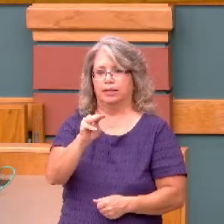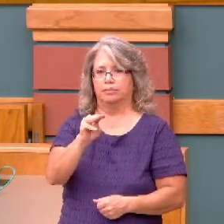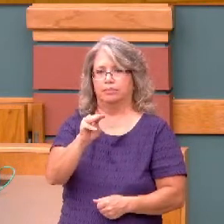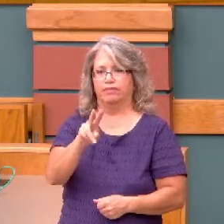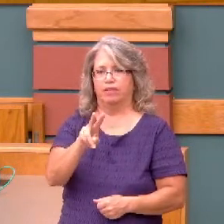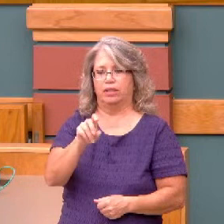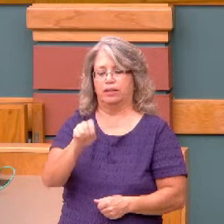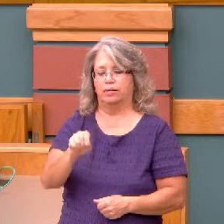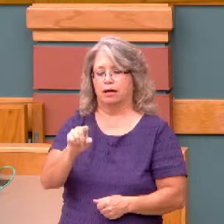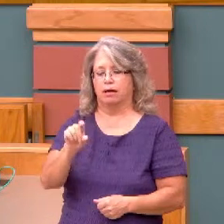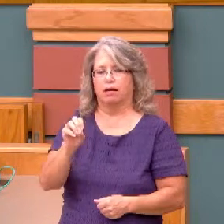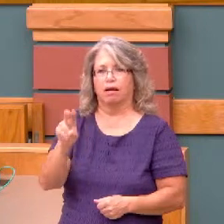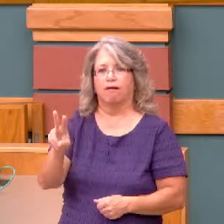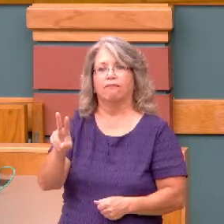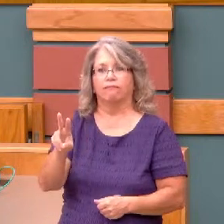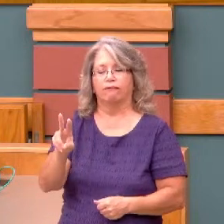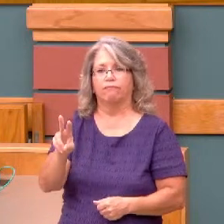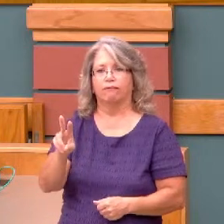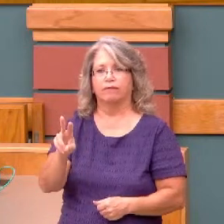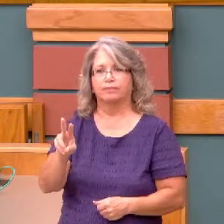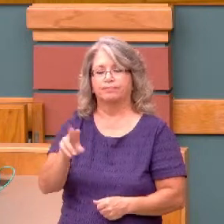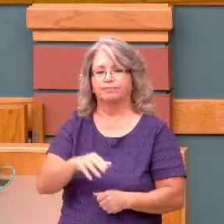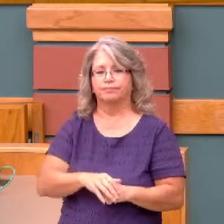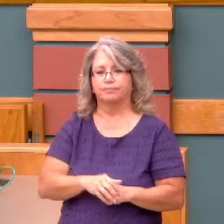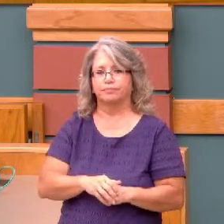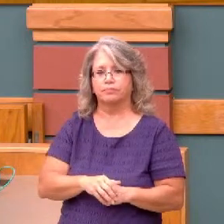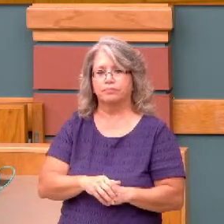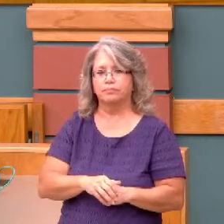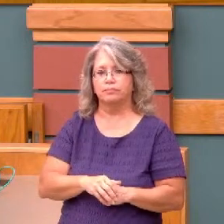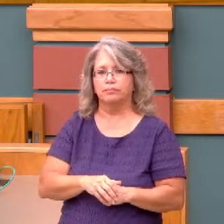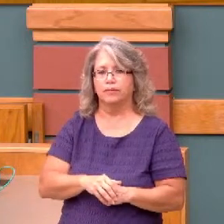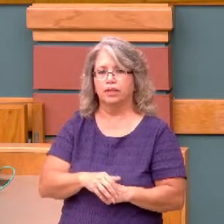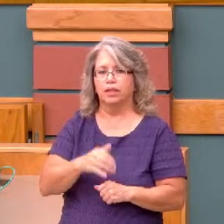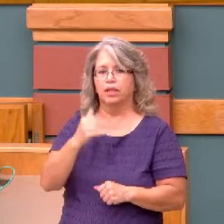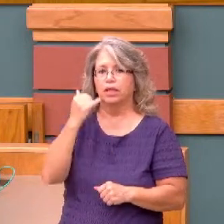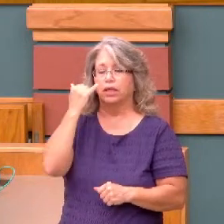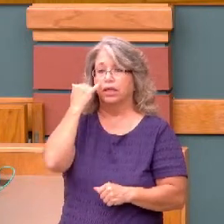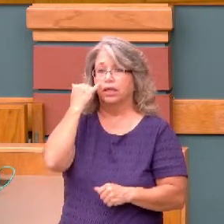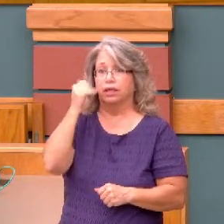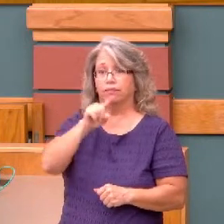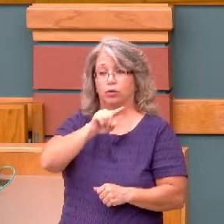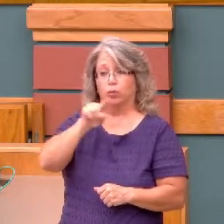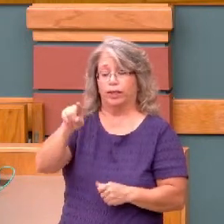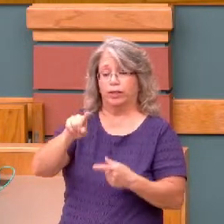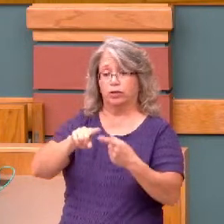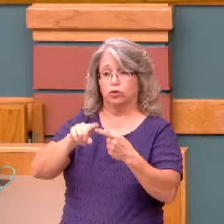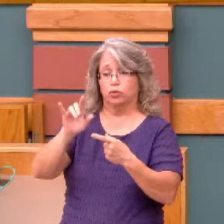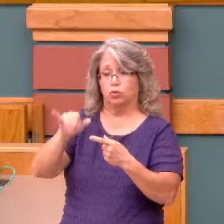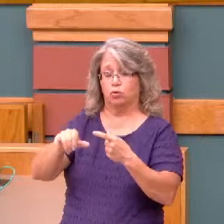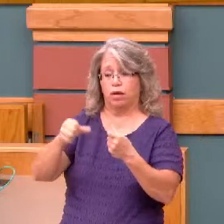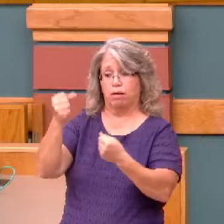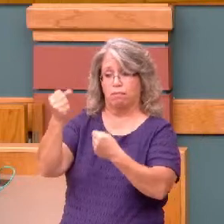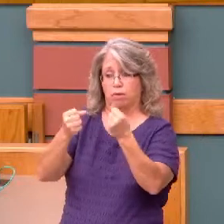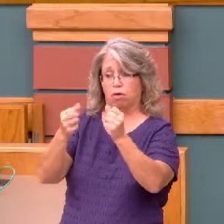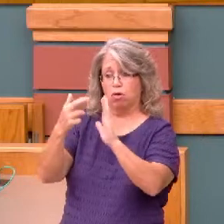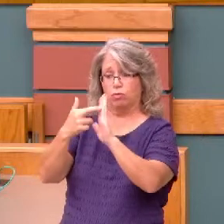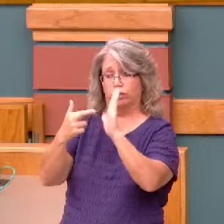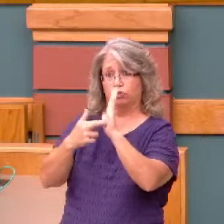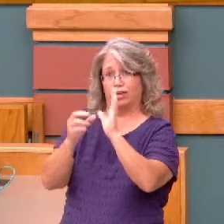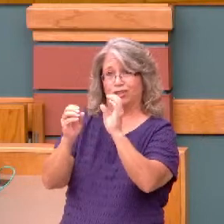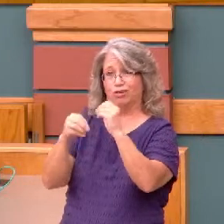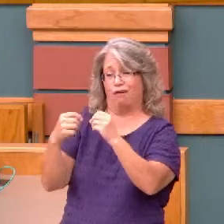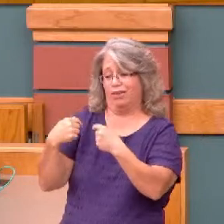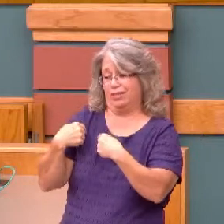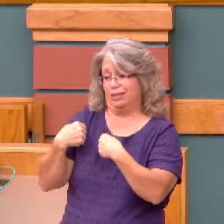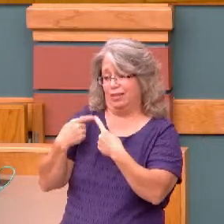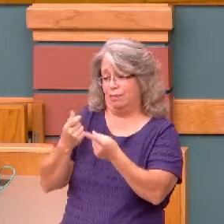textdmv.gov. And again, if you visited the motor vehicle registration office in the last few days and you're concerned, what I need you to